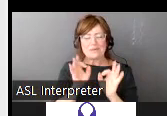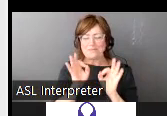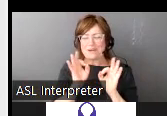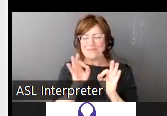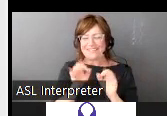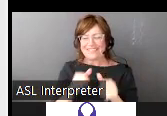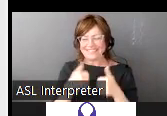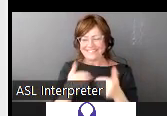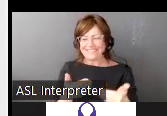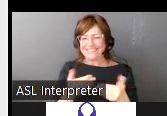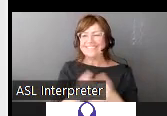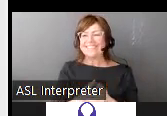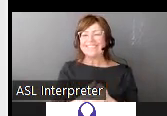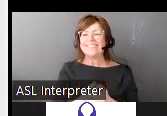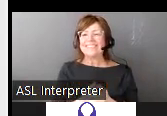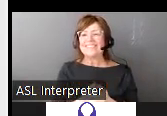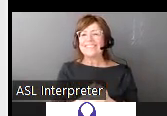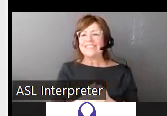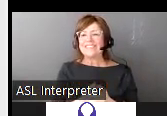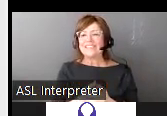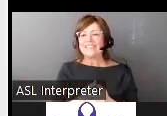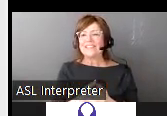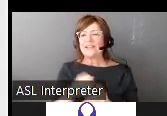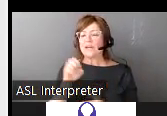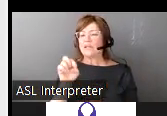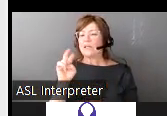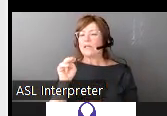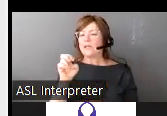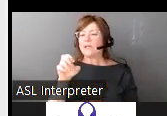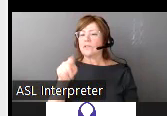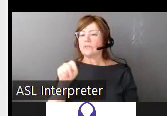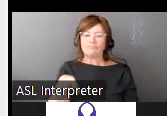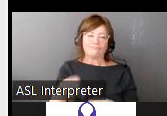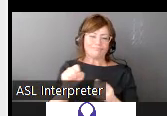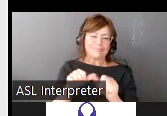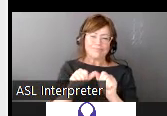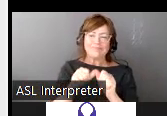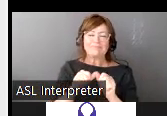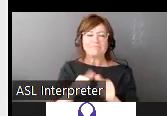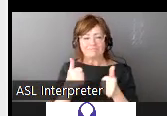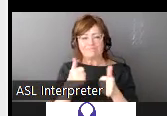good. Go ahead. Ernest, go. Please continue. Sounds good. So